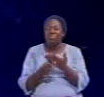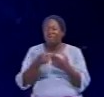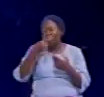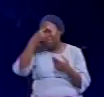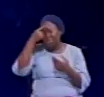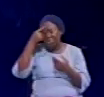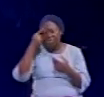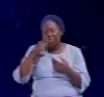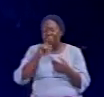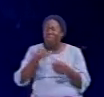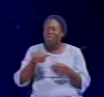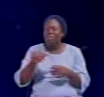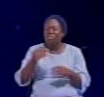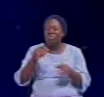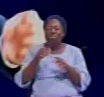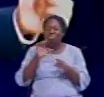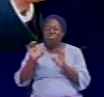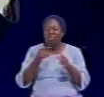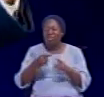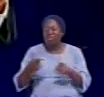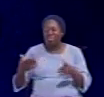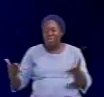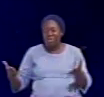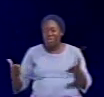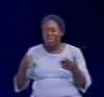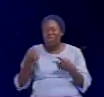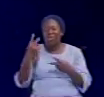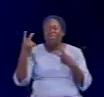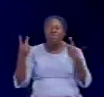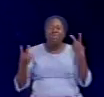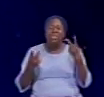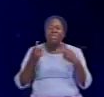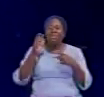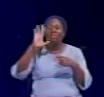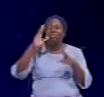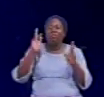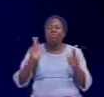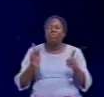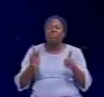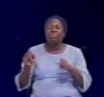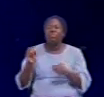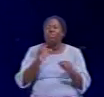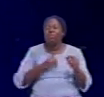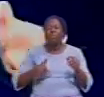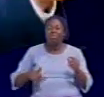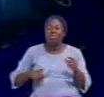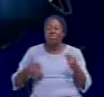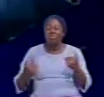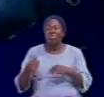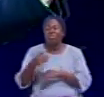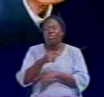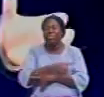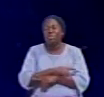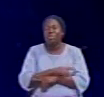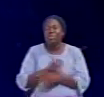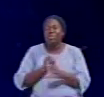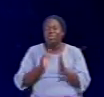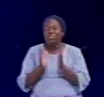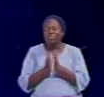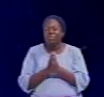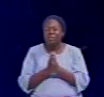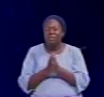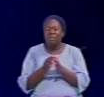you are still doing great things. Visit your people, O God, this day. I pray, beginning